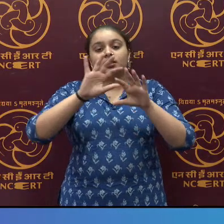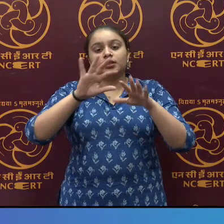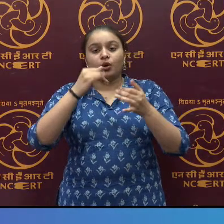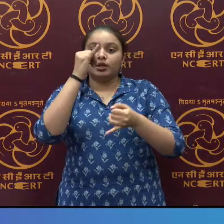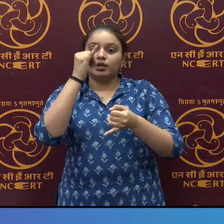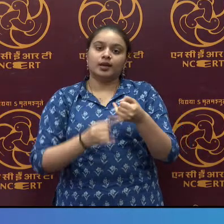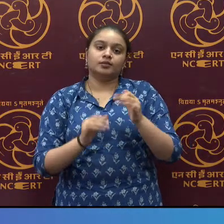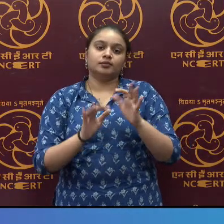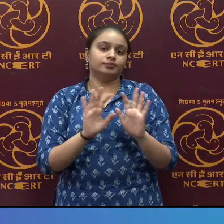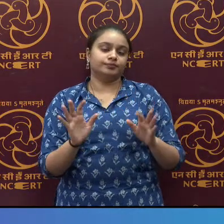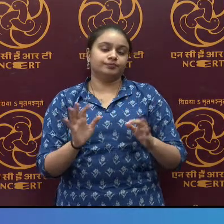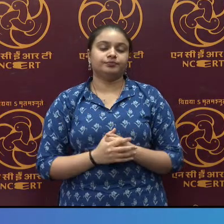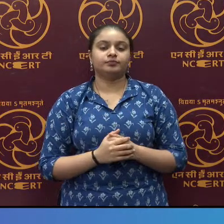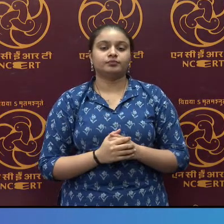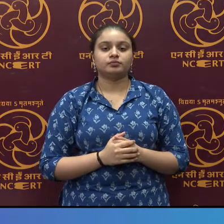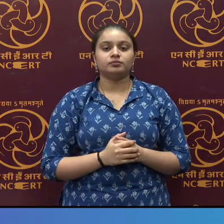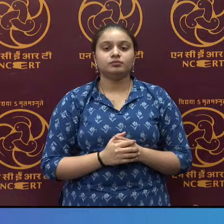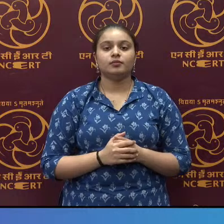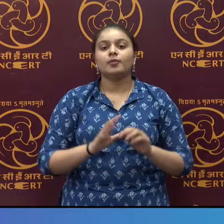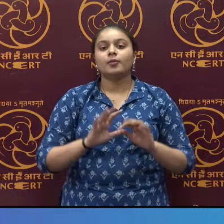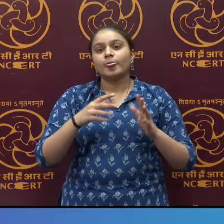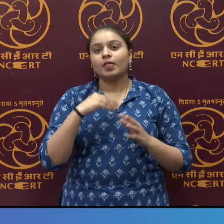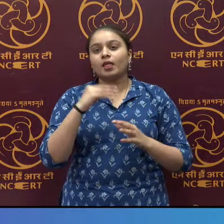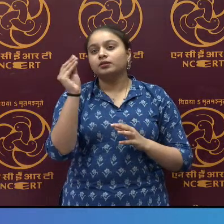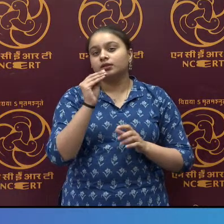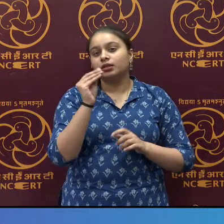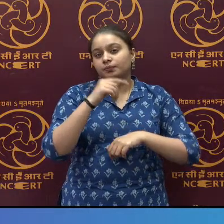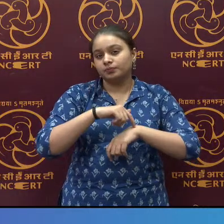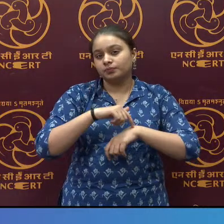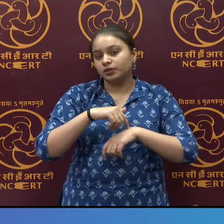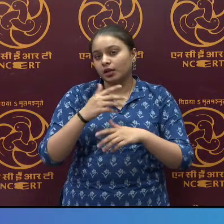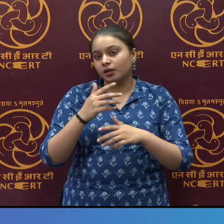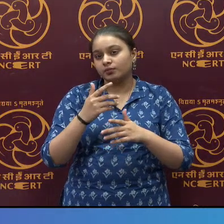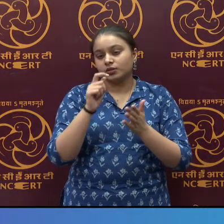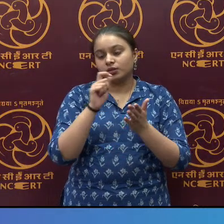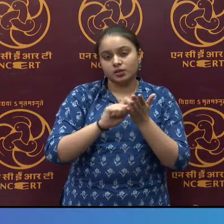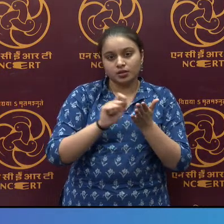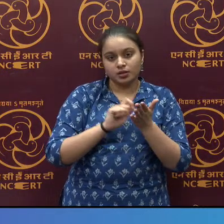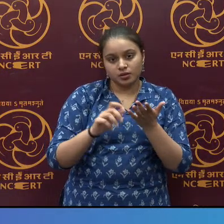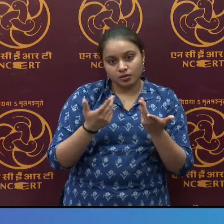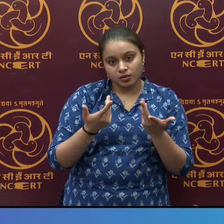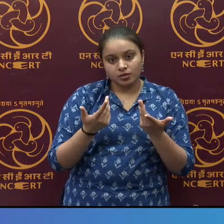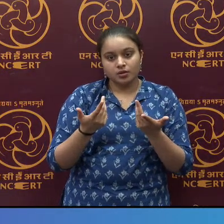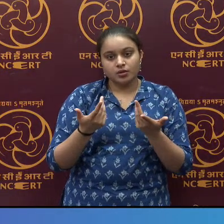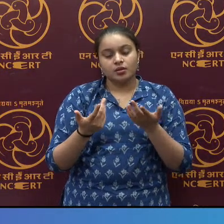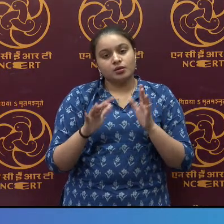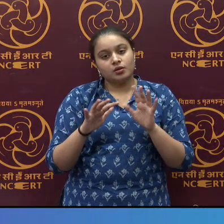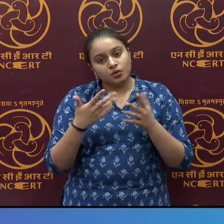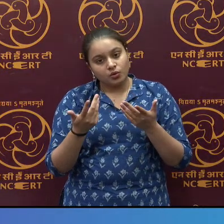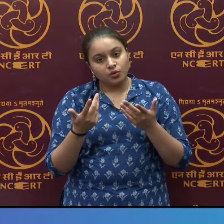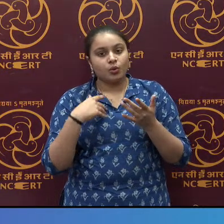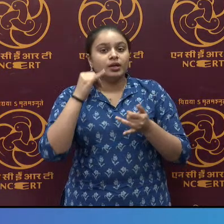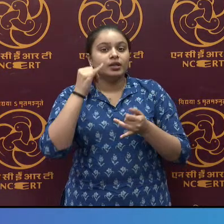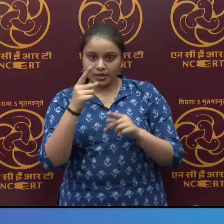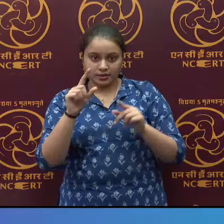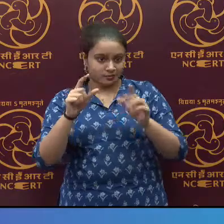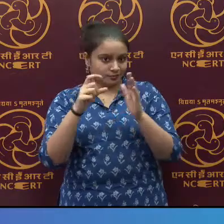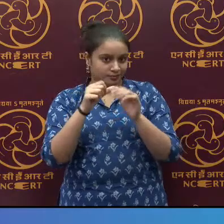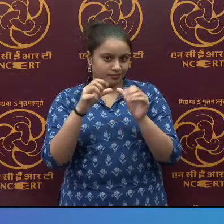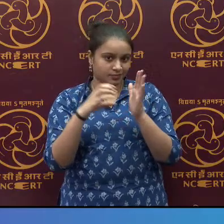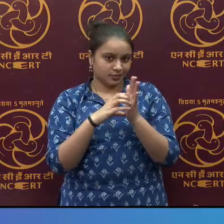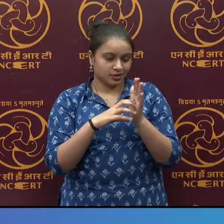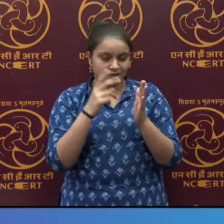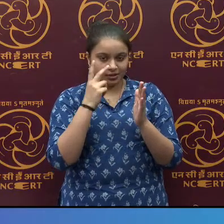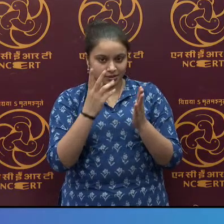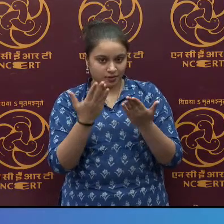it. And sometimes the writer tries to sensationalize the ending. We try to end with,